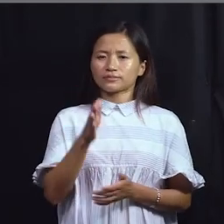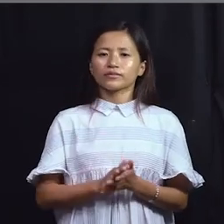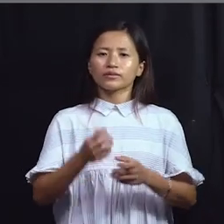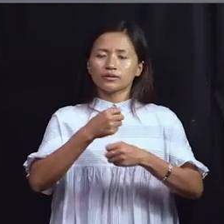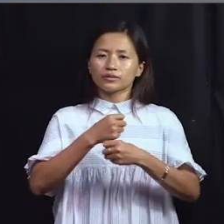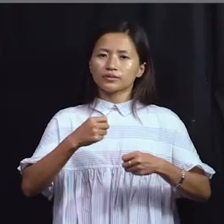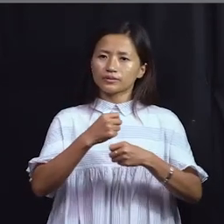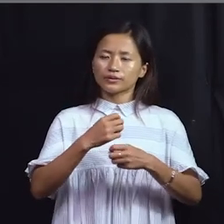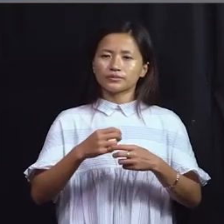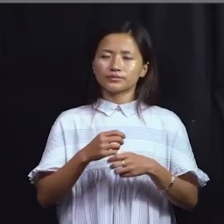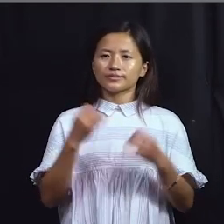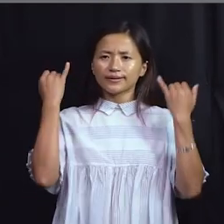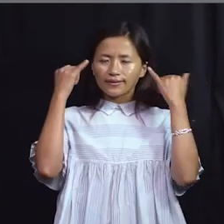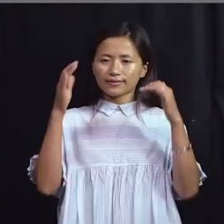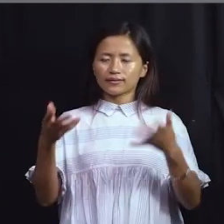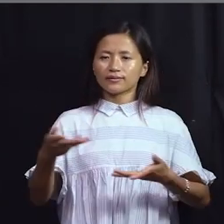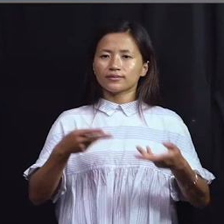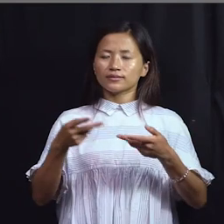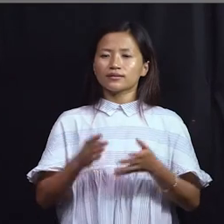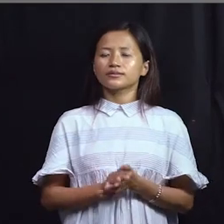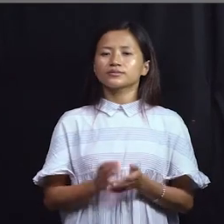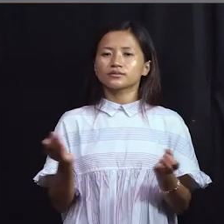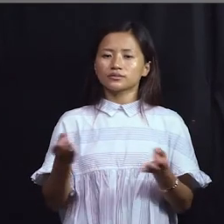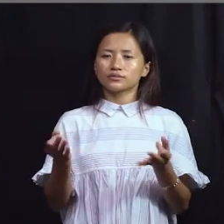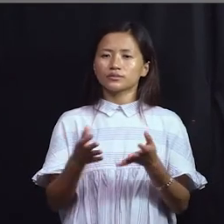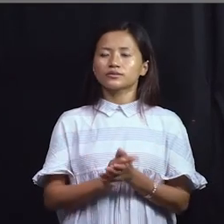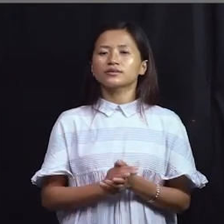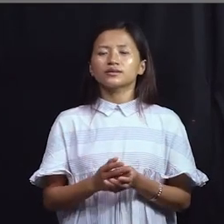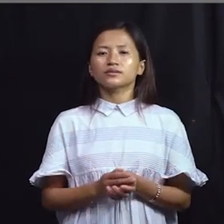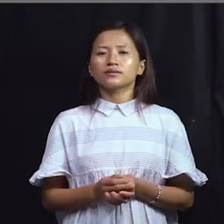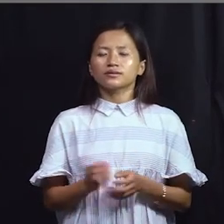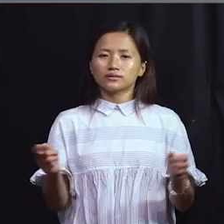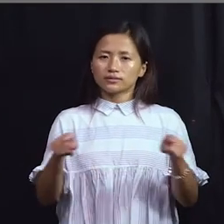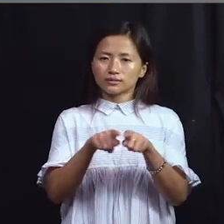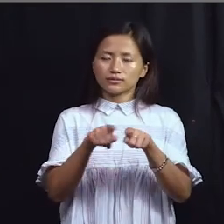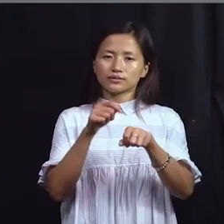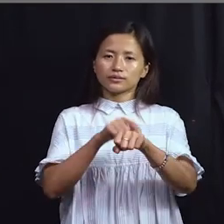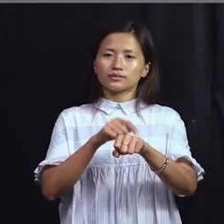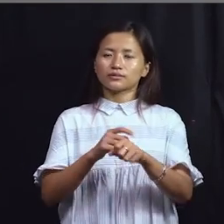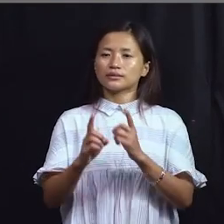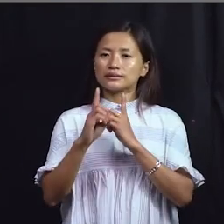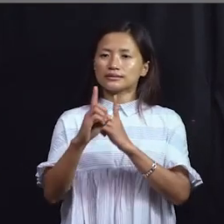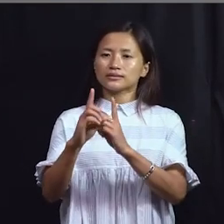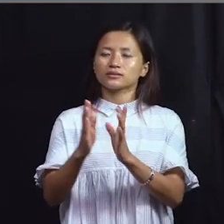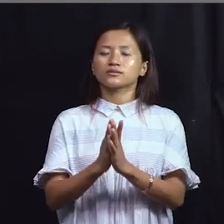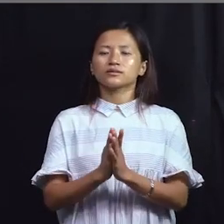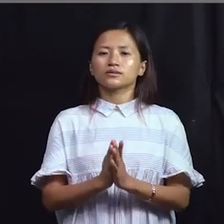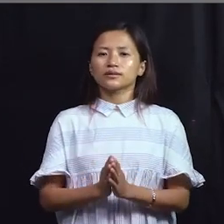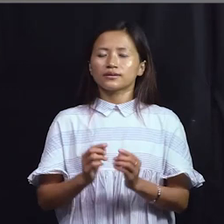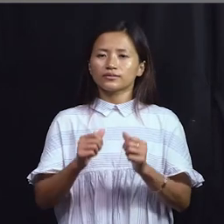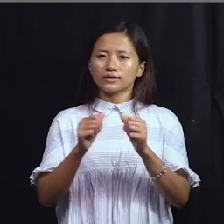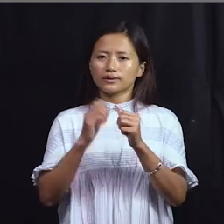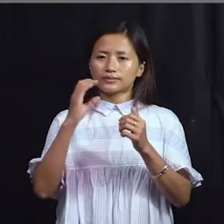create any liability, and at the same time, which does not lead to reduction in